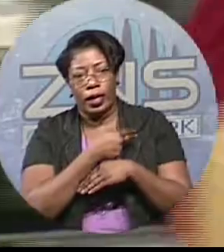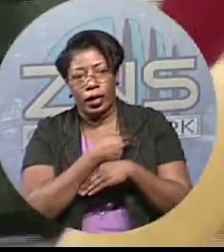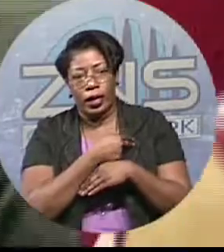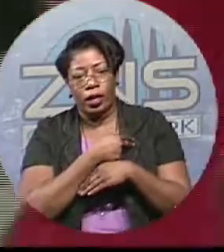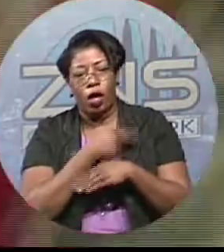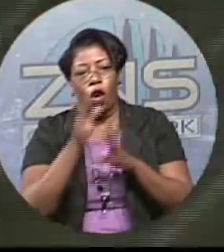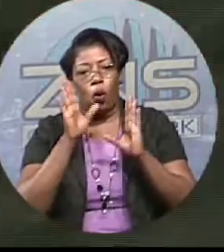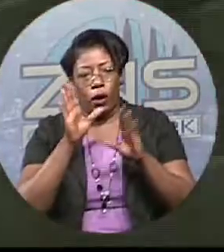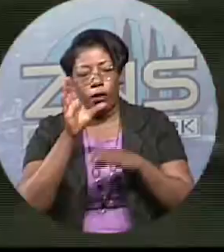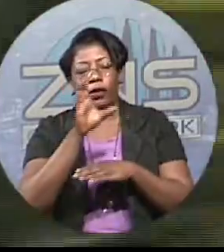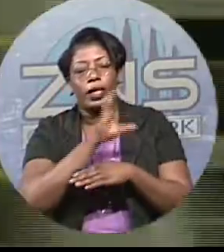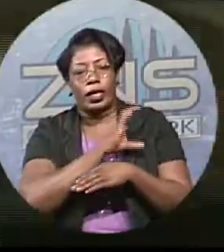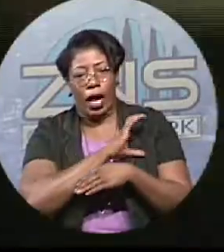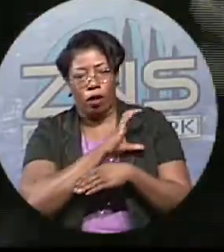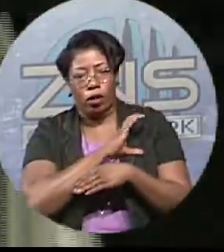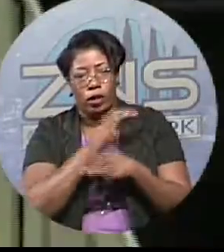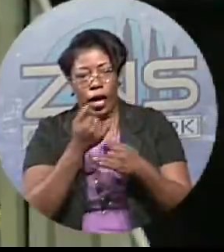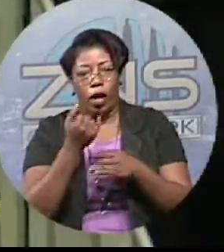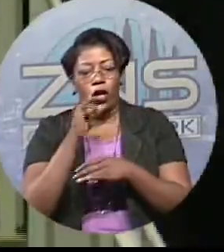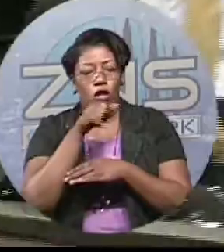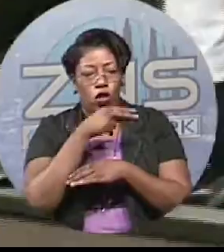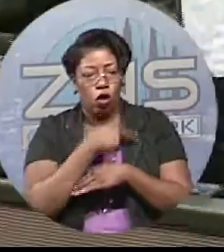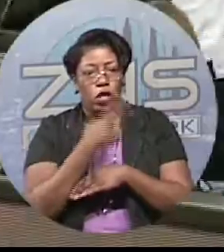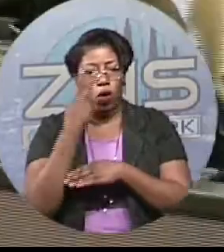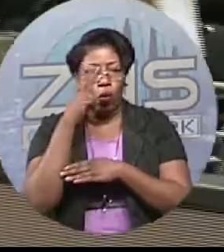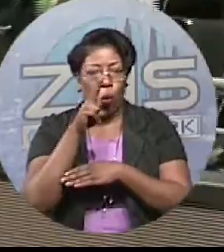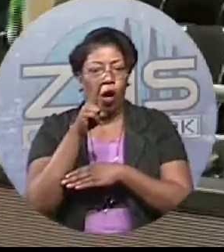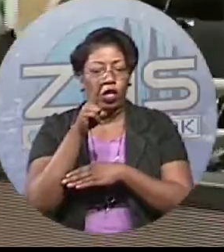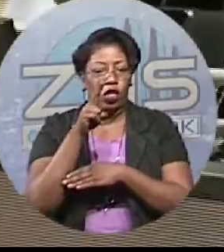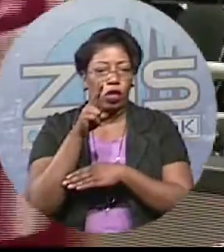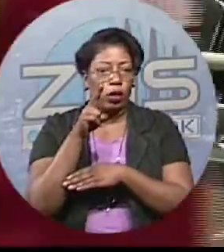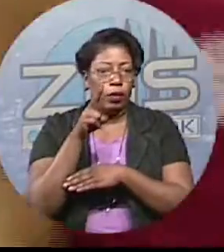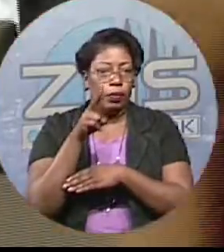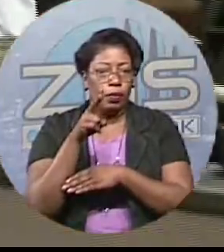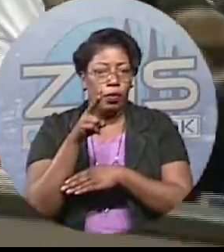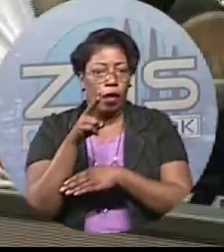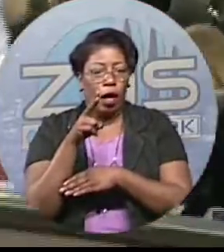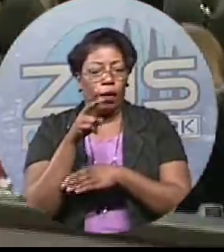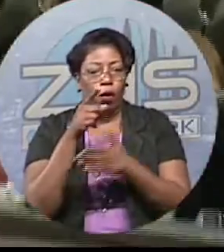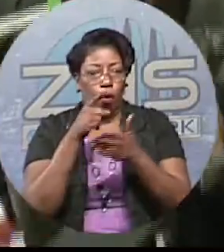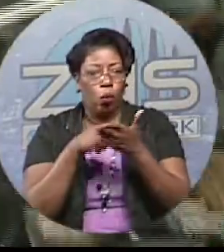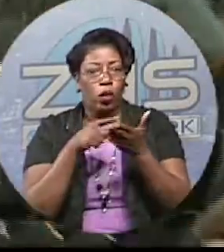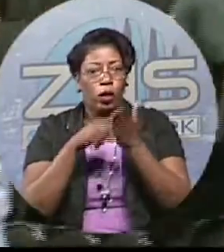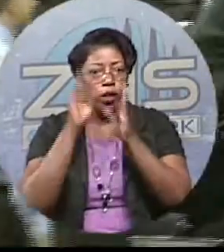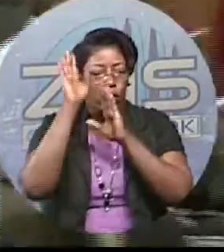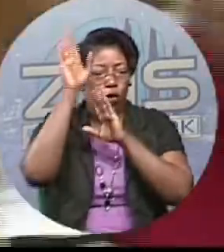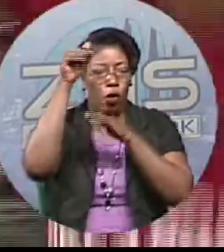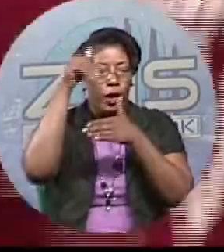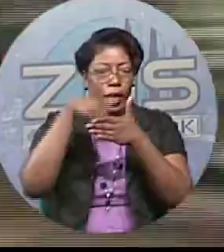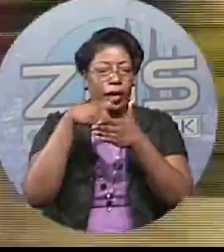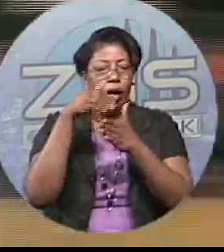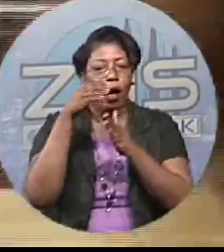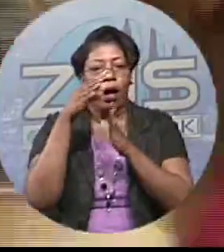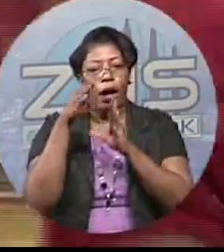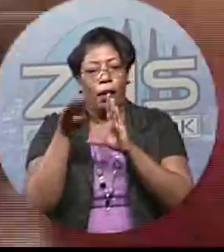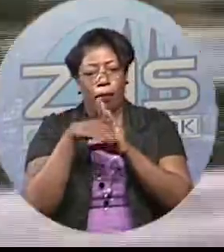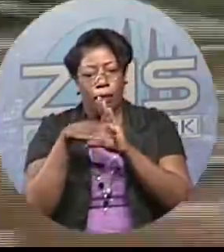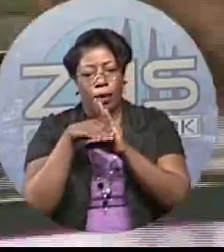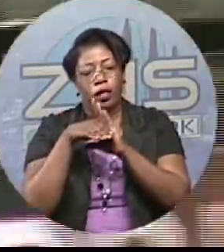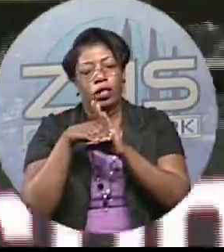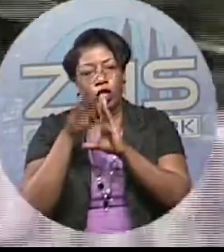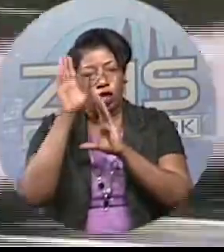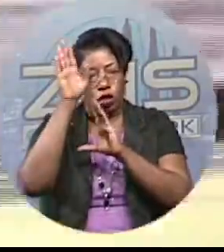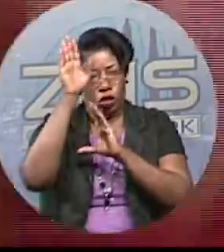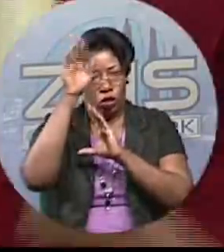character. Johnson was on hand to watch Hield throw up what have been a buzzer-beater shot. He described the feeling as